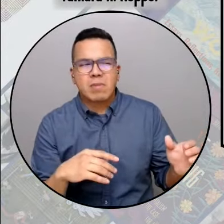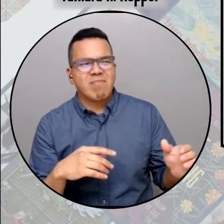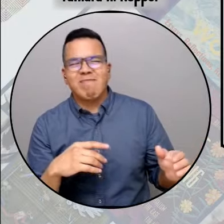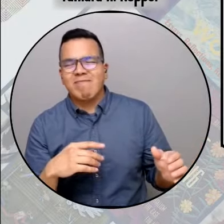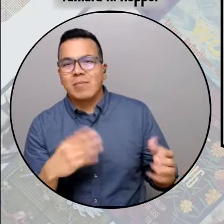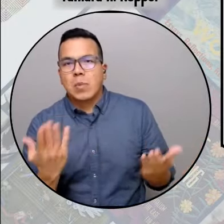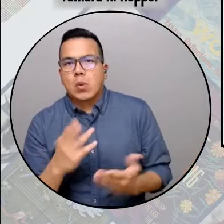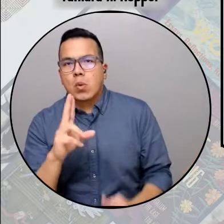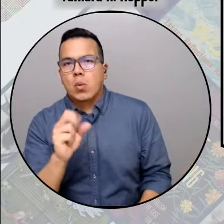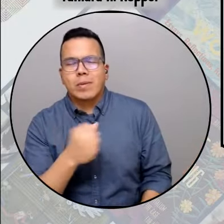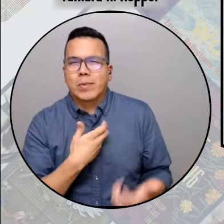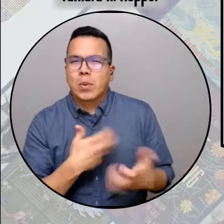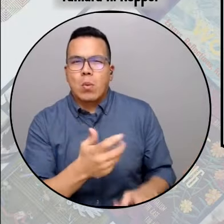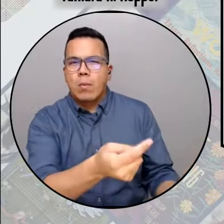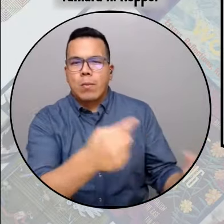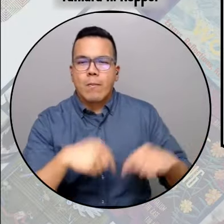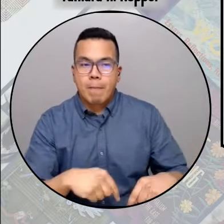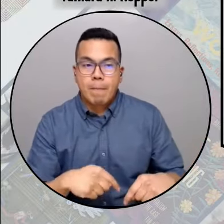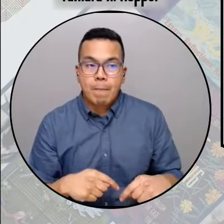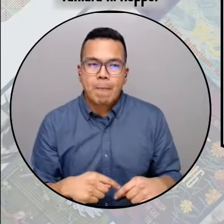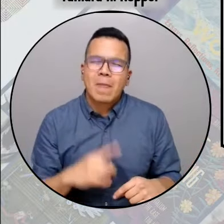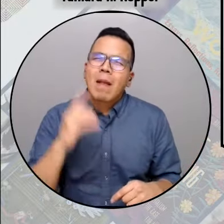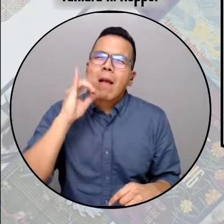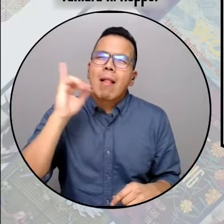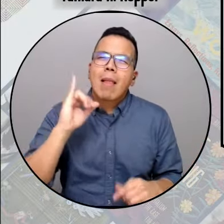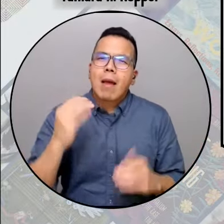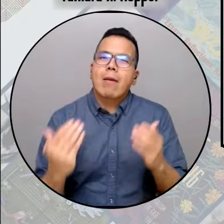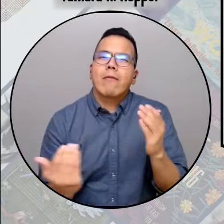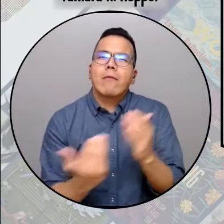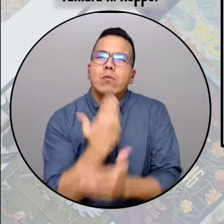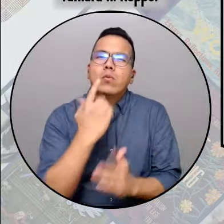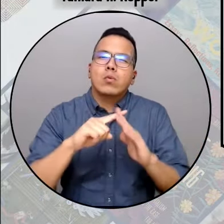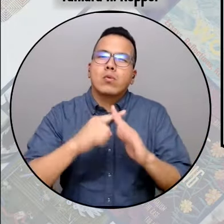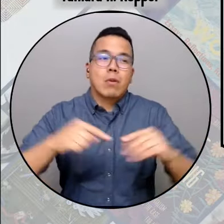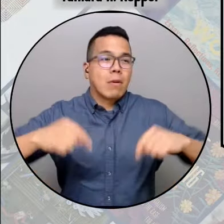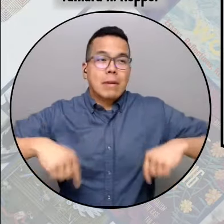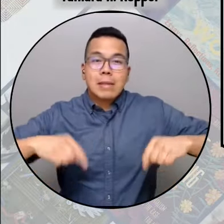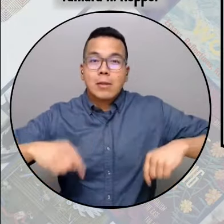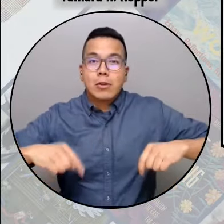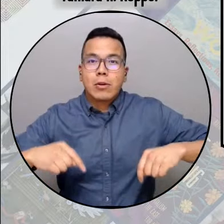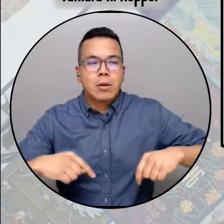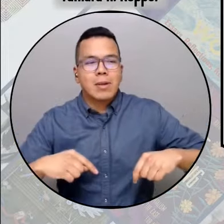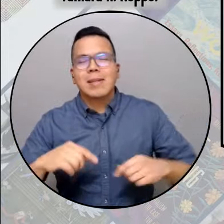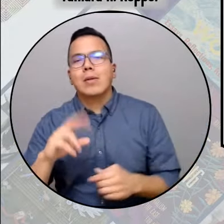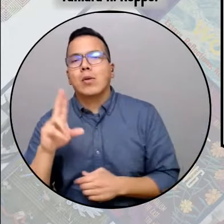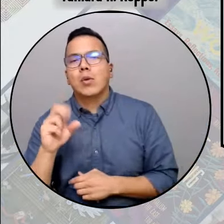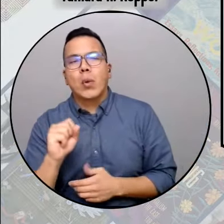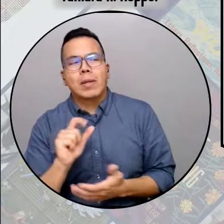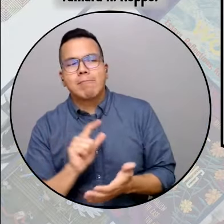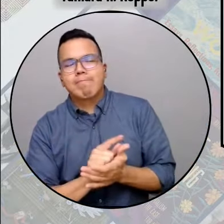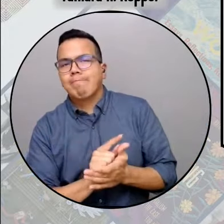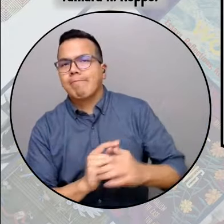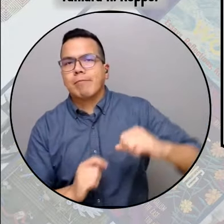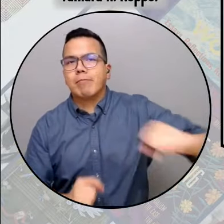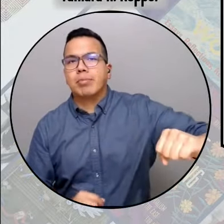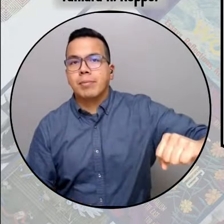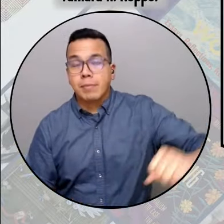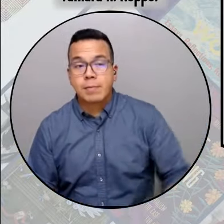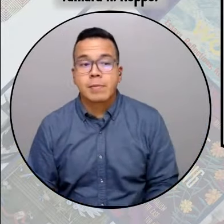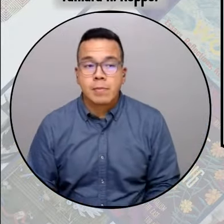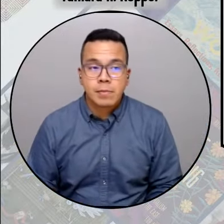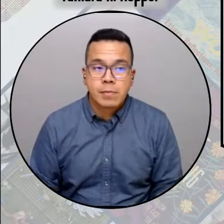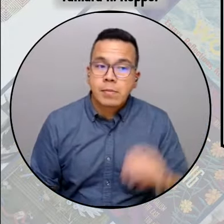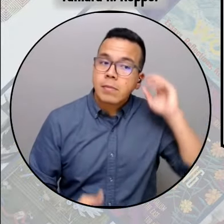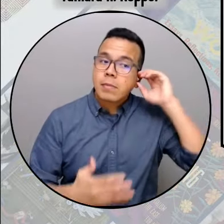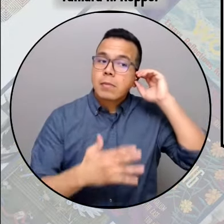maybe it was an opportunity for a fresh start, right? And a new life for people. but they didn't want it. In